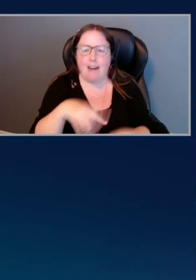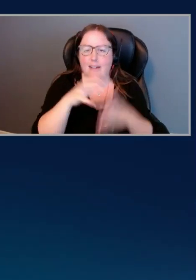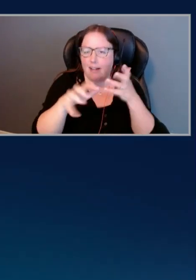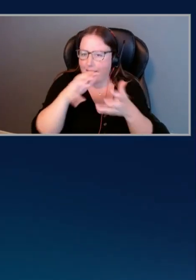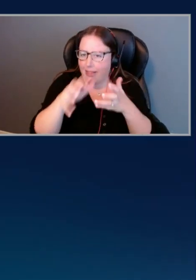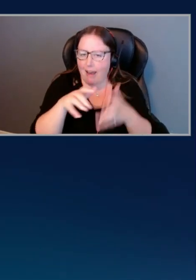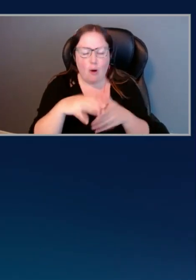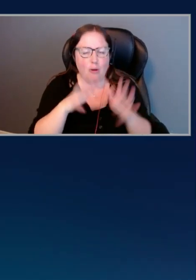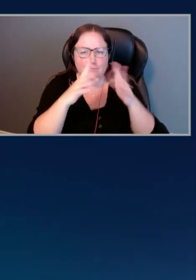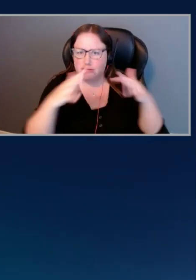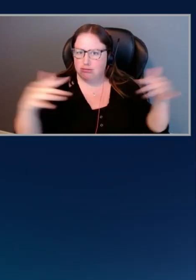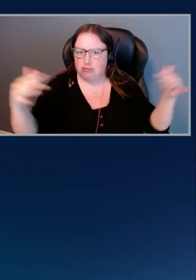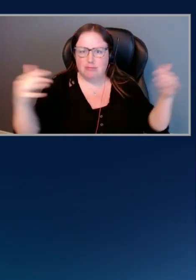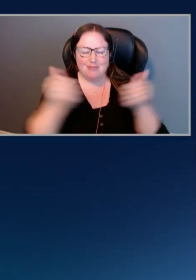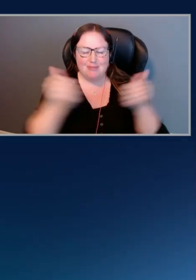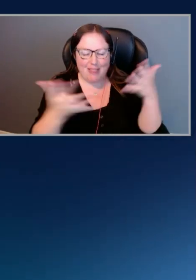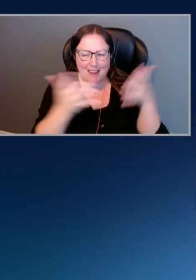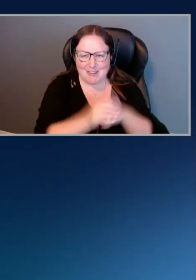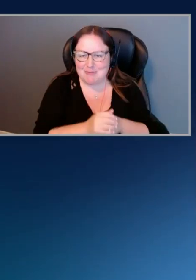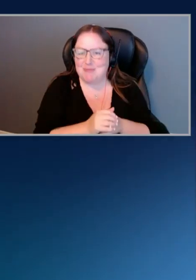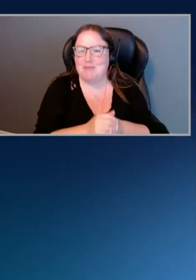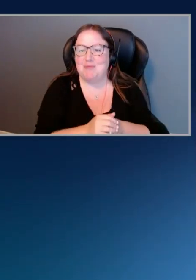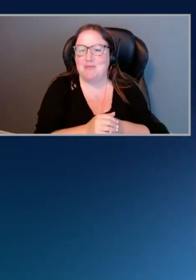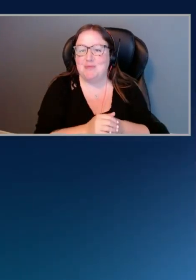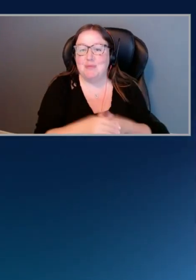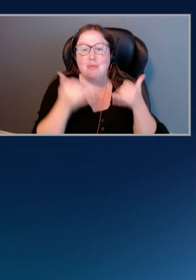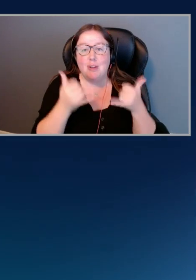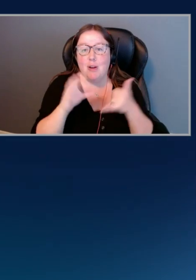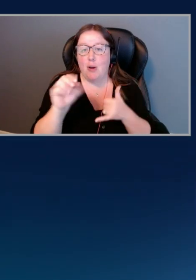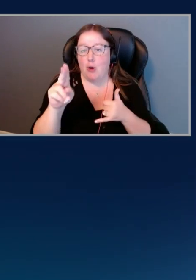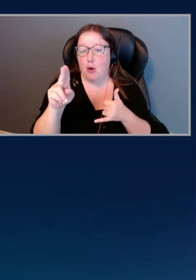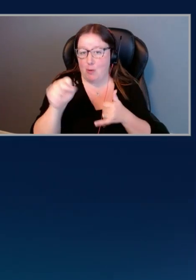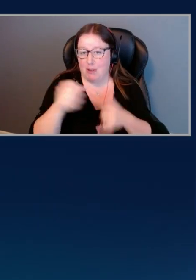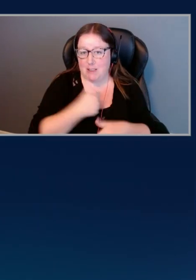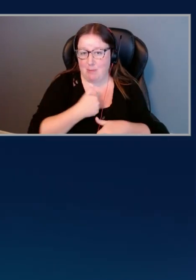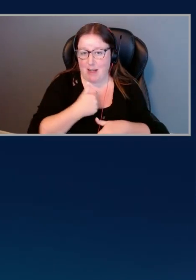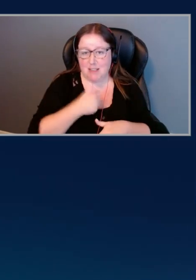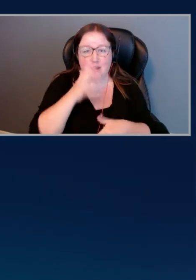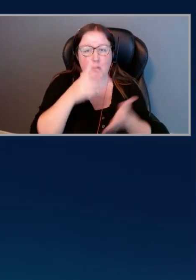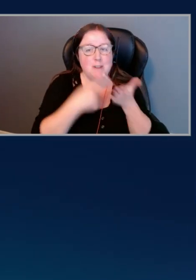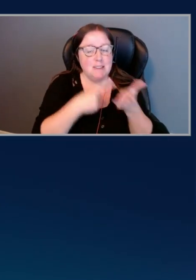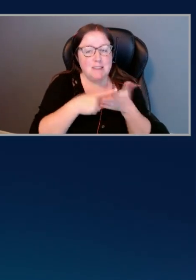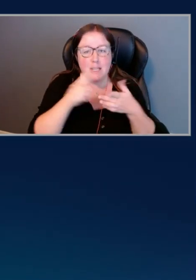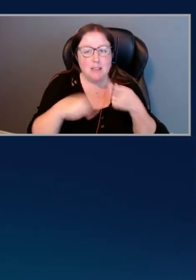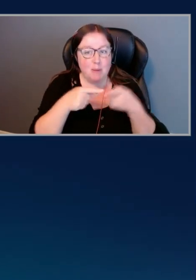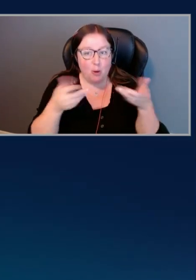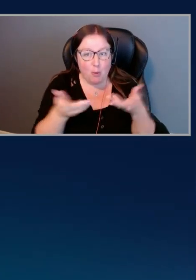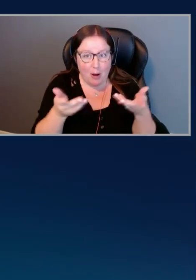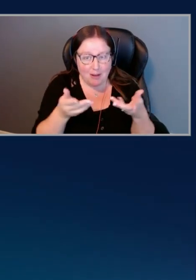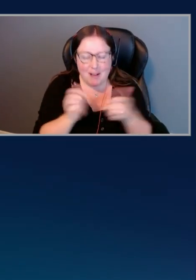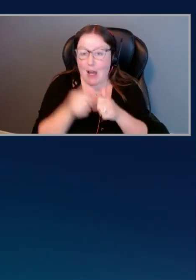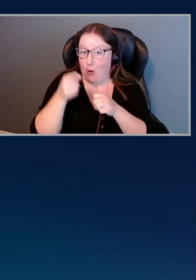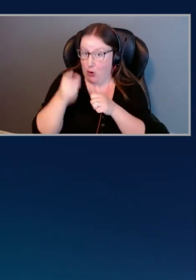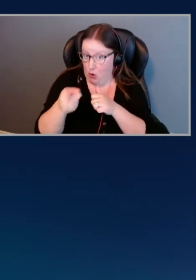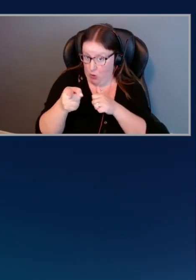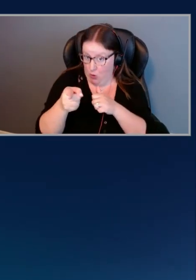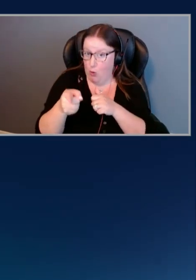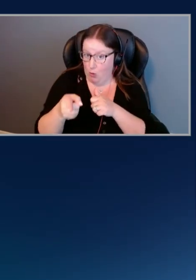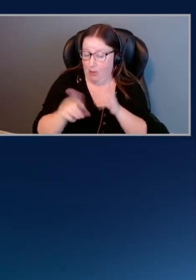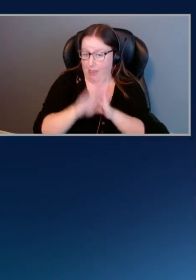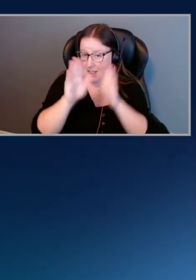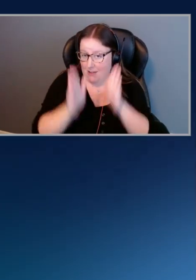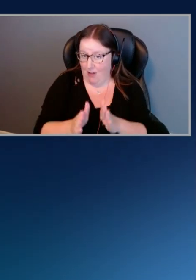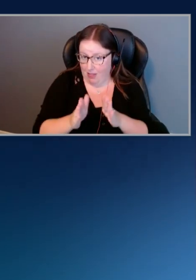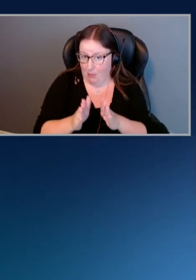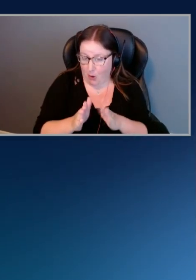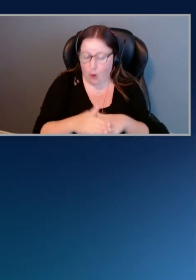that comes in between those. Today, Kobus and I are here to talk to you all about how you, yes you, the developer in chat,